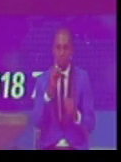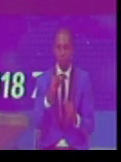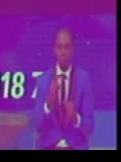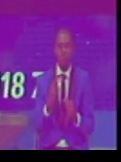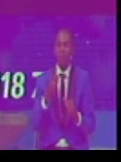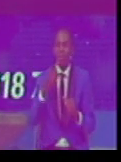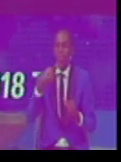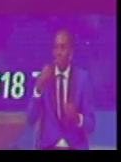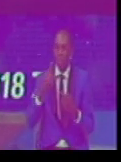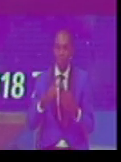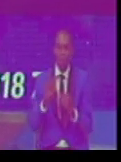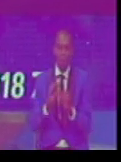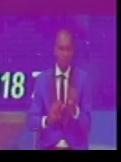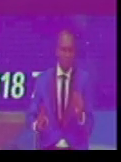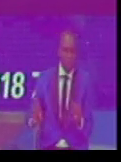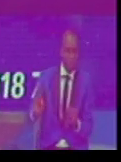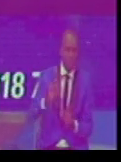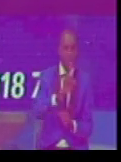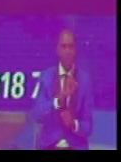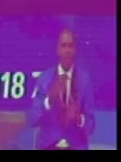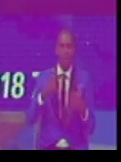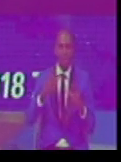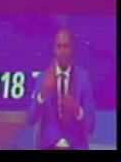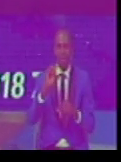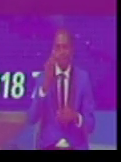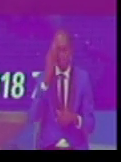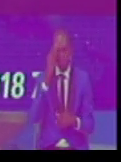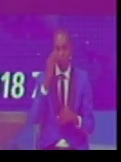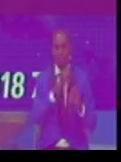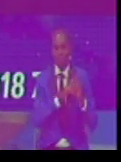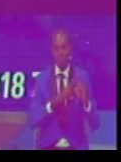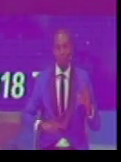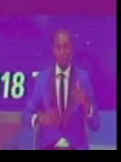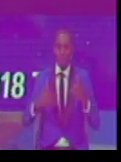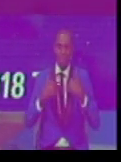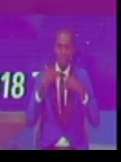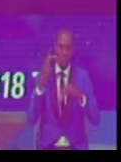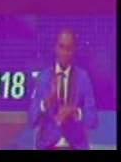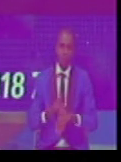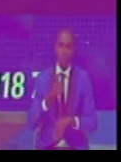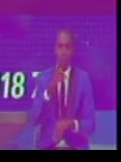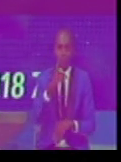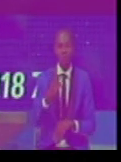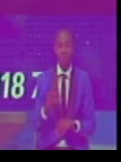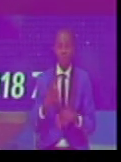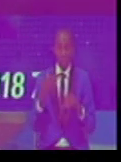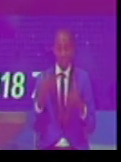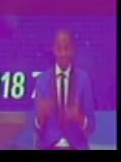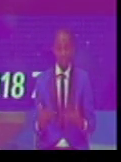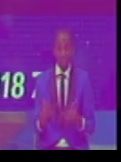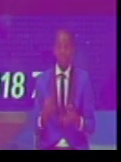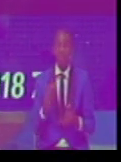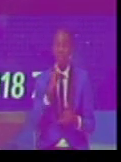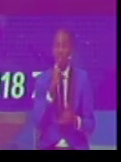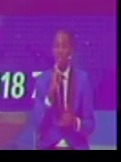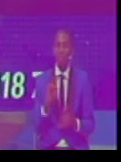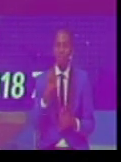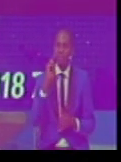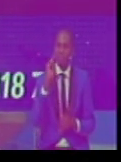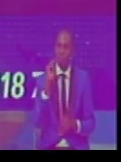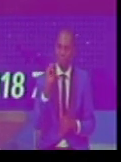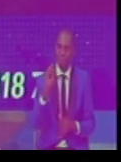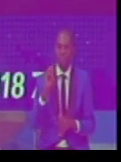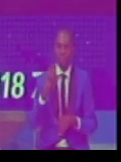demonstration of the power of God in your life. You must tell everyone what God has done. Stay where you are. Don't go yet. It's miracle time.